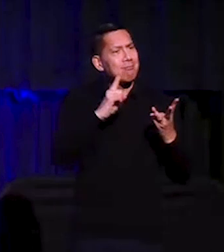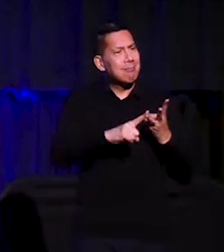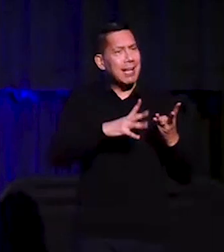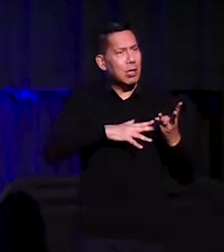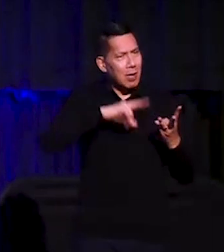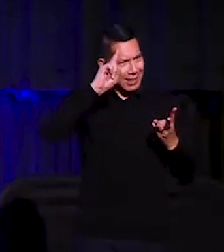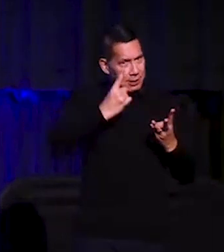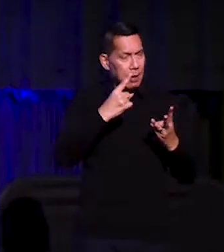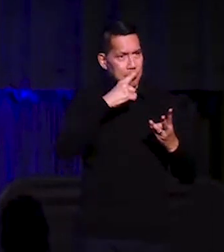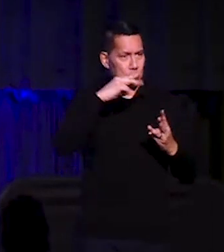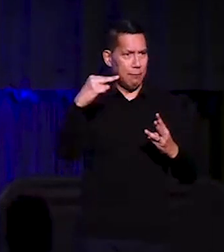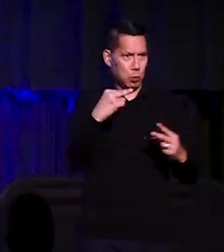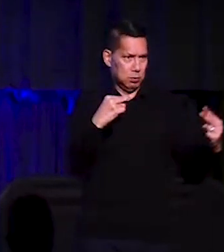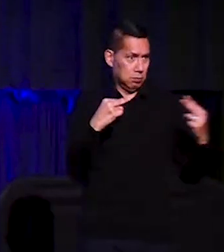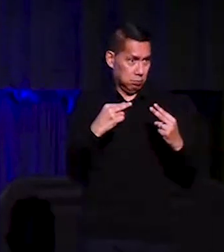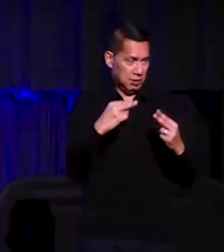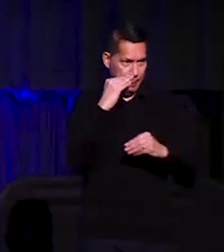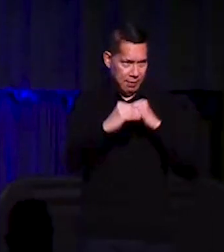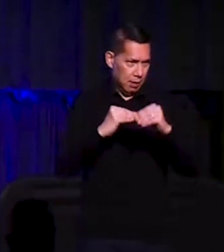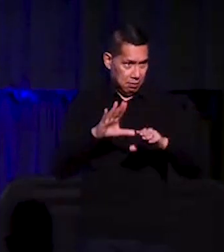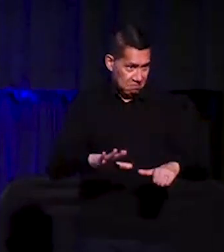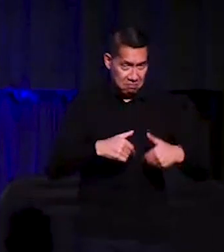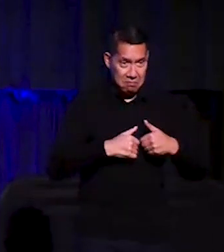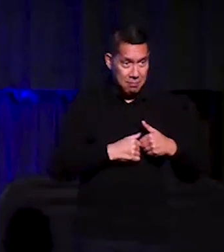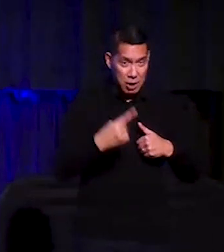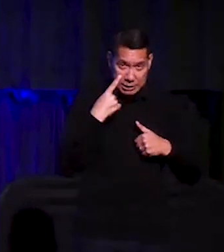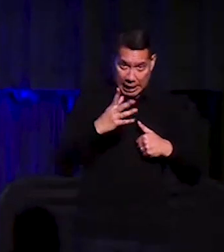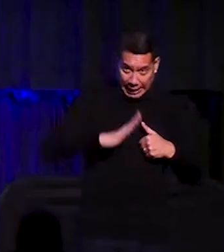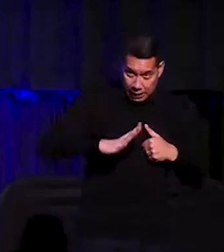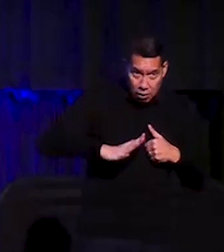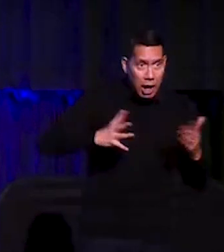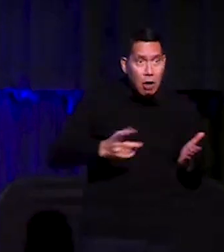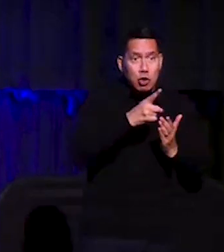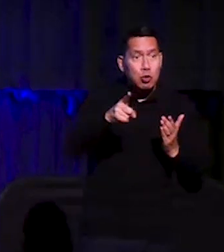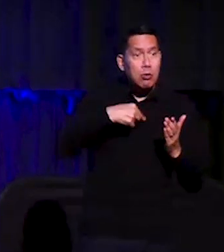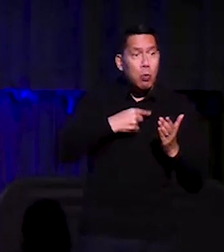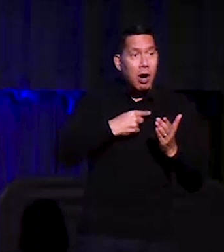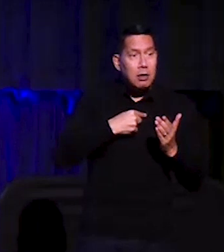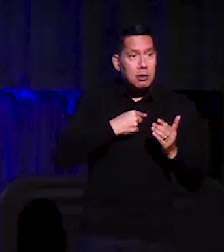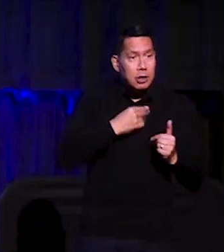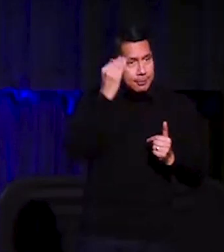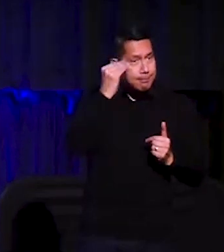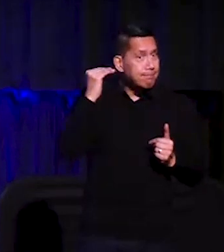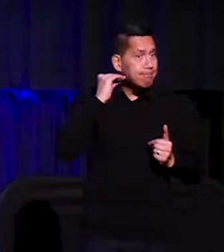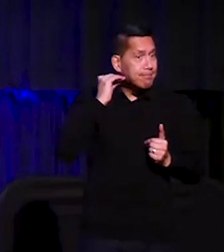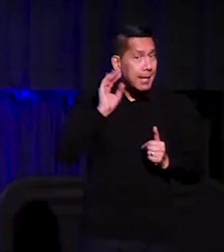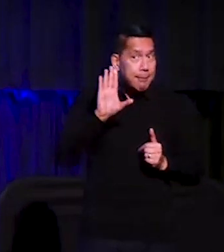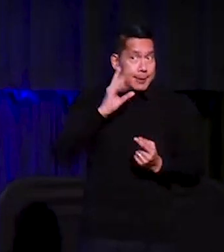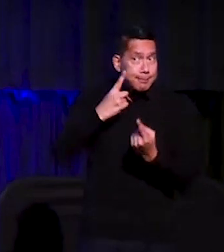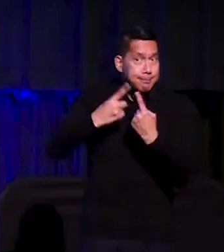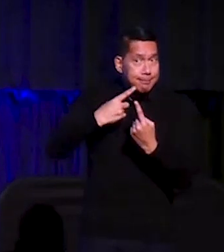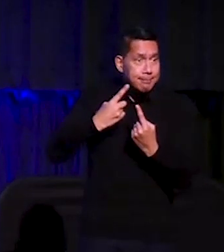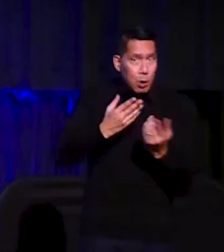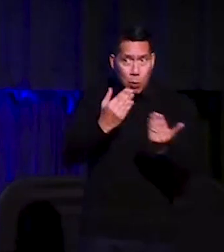empathy. So Soba, Miso, and me encourage you to, well, keep listening. Keep inviting people